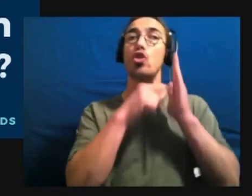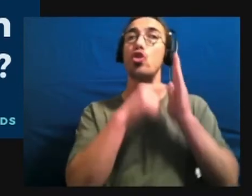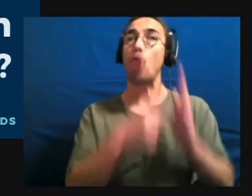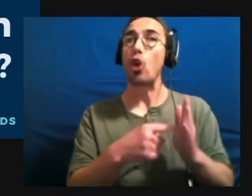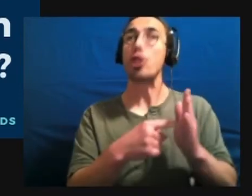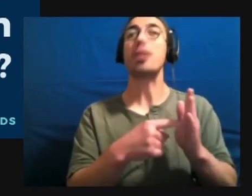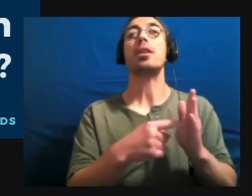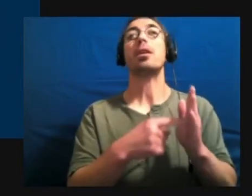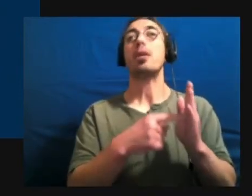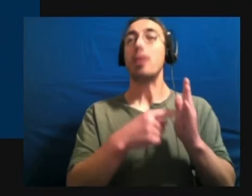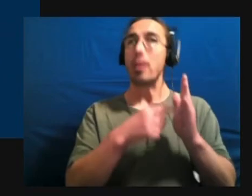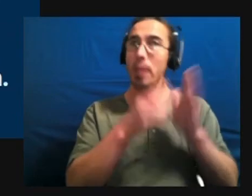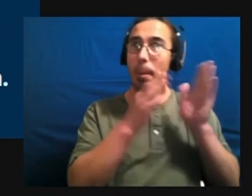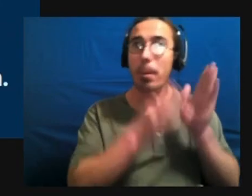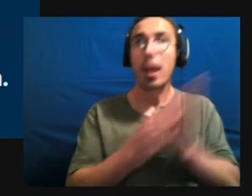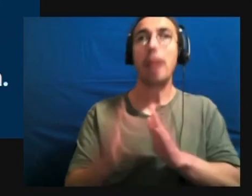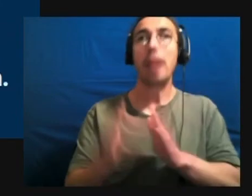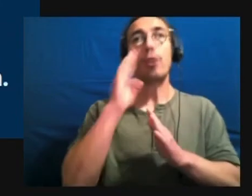self.